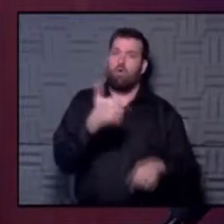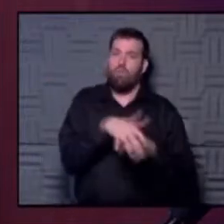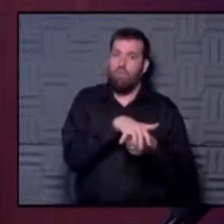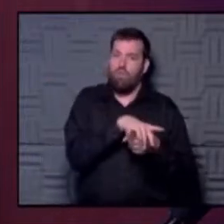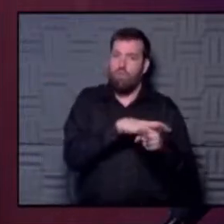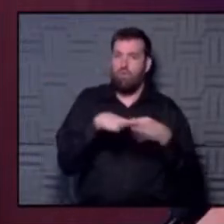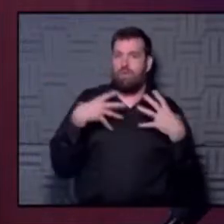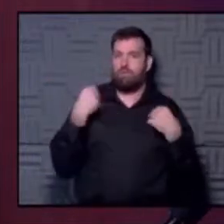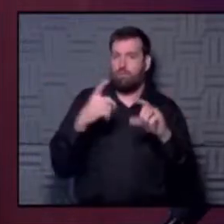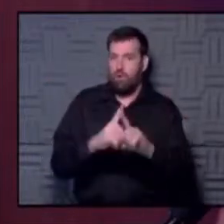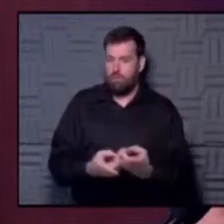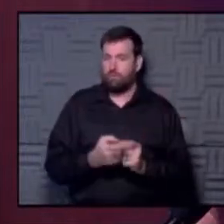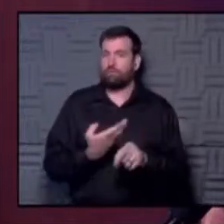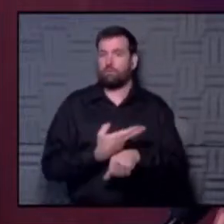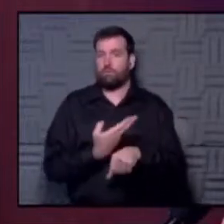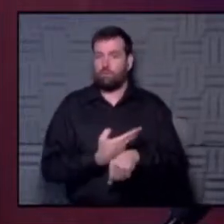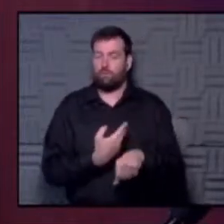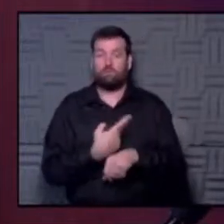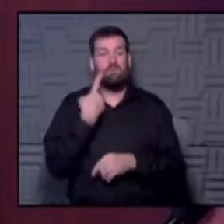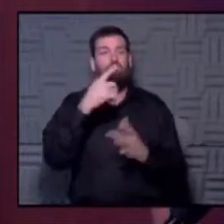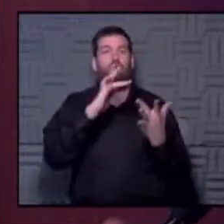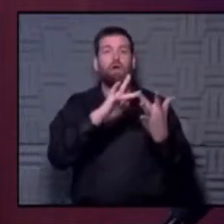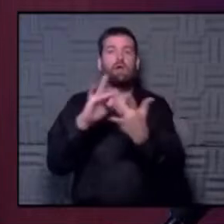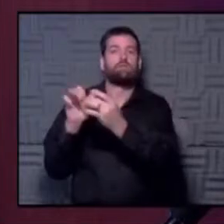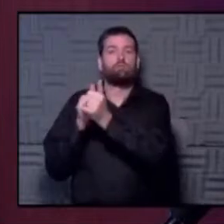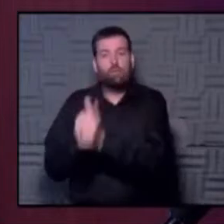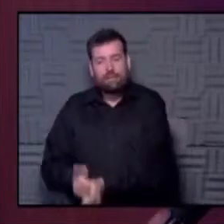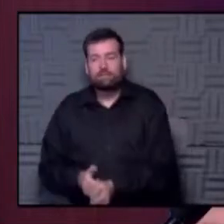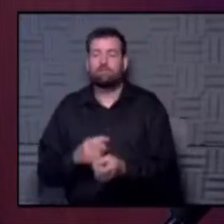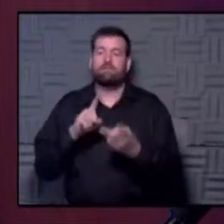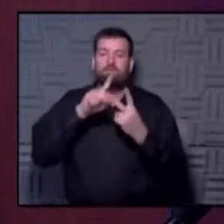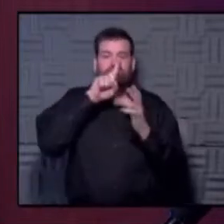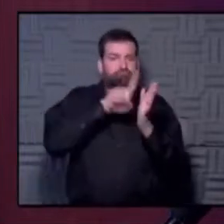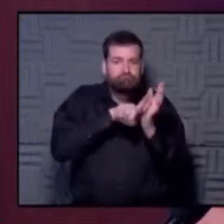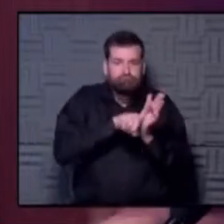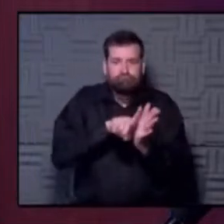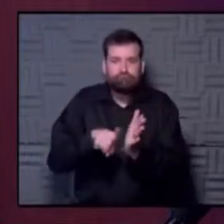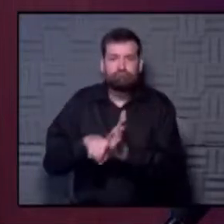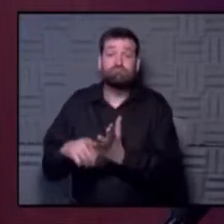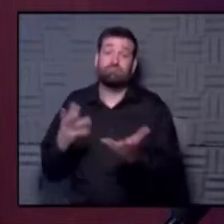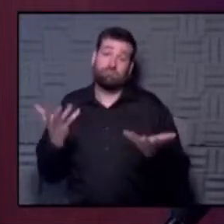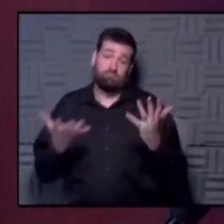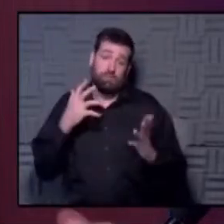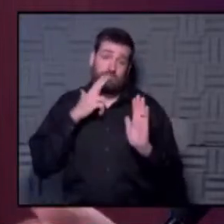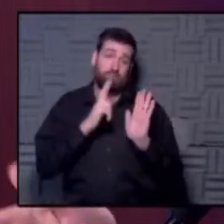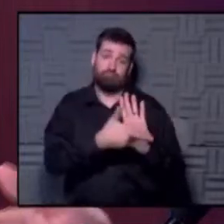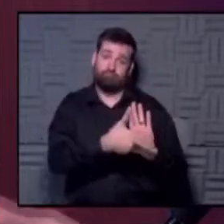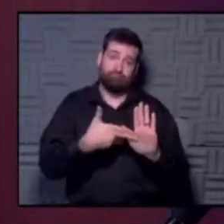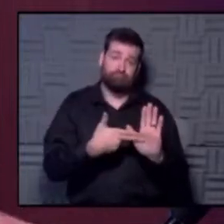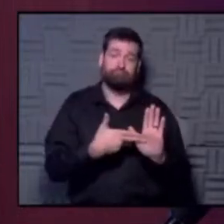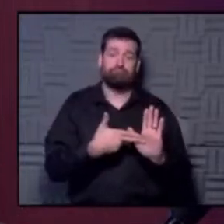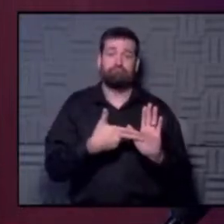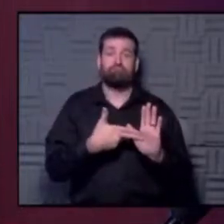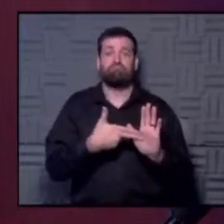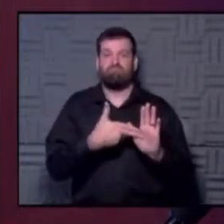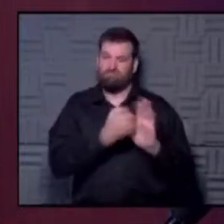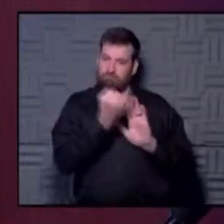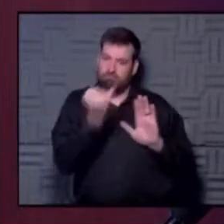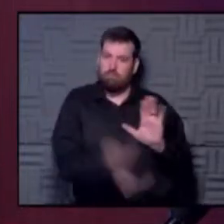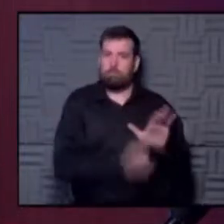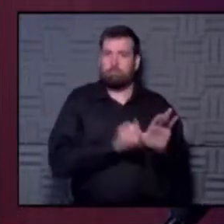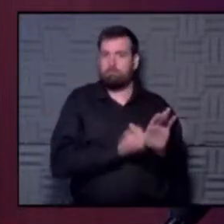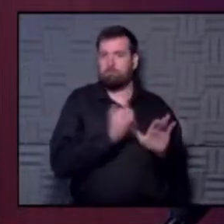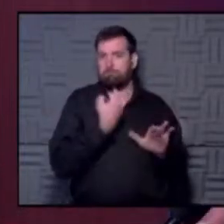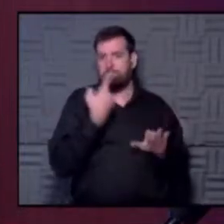will be using when they're doing their contact tracing and disease investigation that might produce someone being placed into quarantine